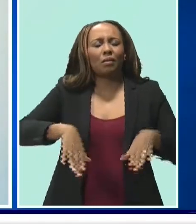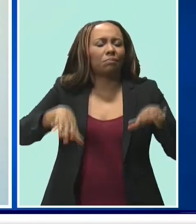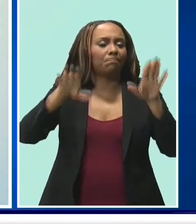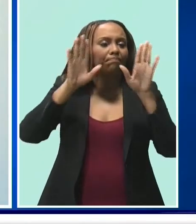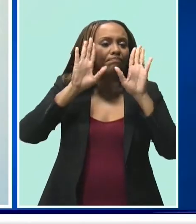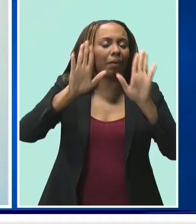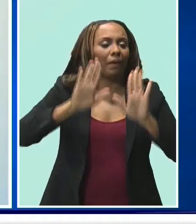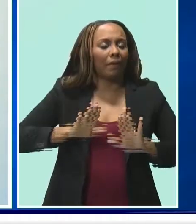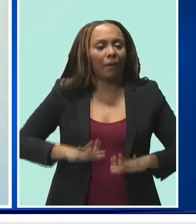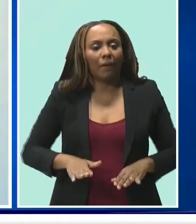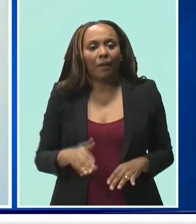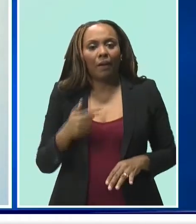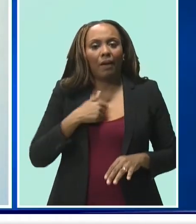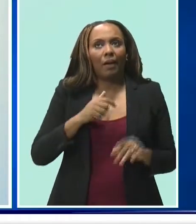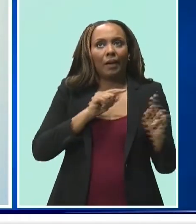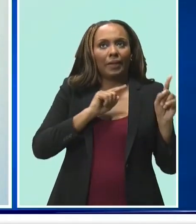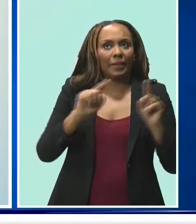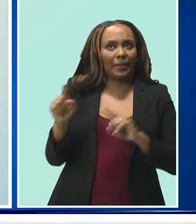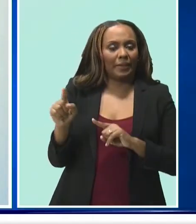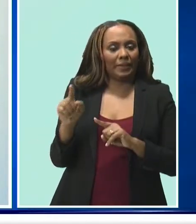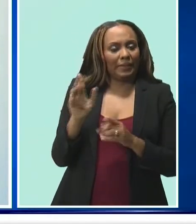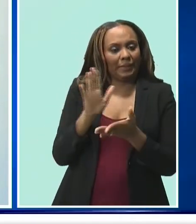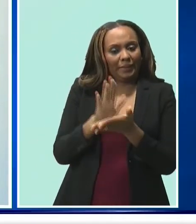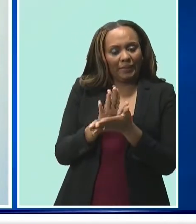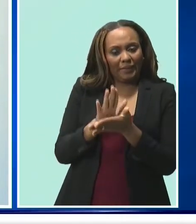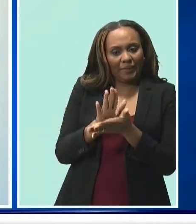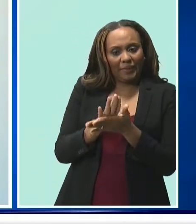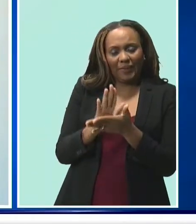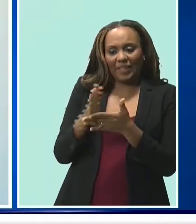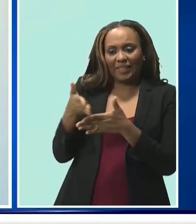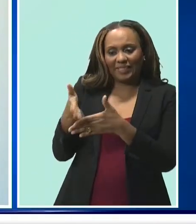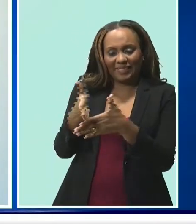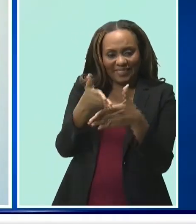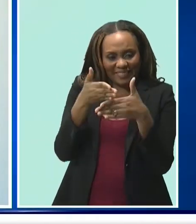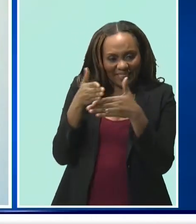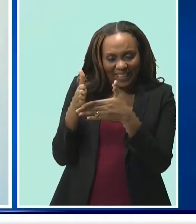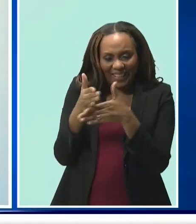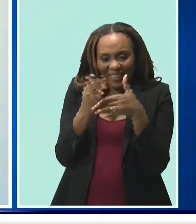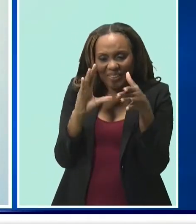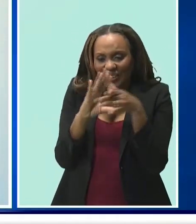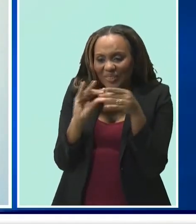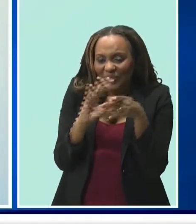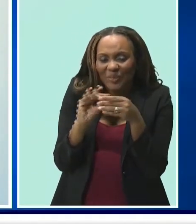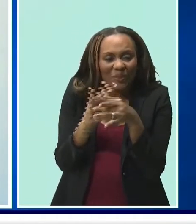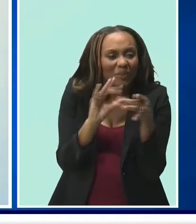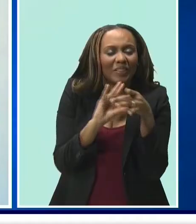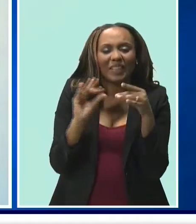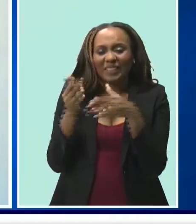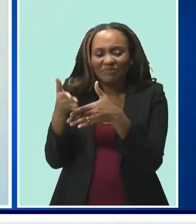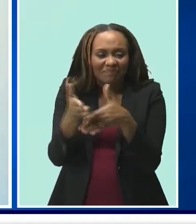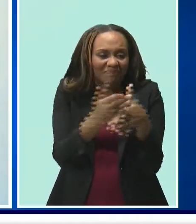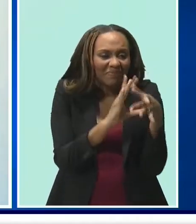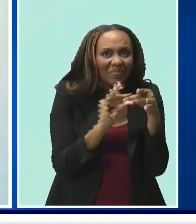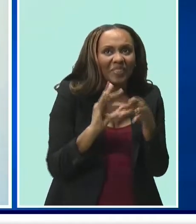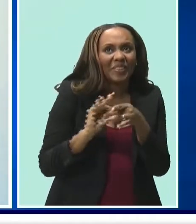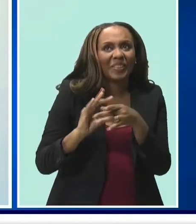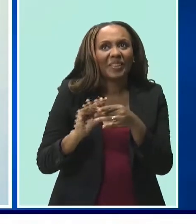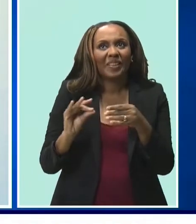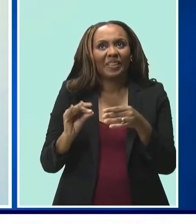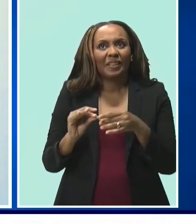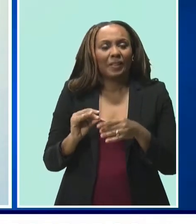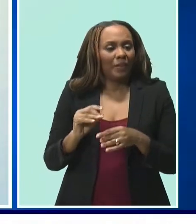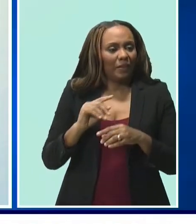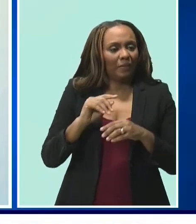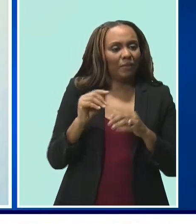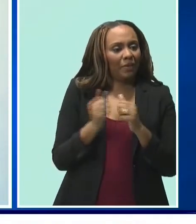went to the local school and shared the story with year threes. So they're